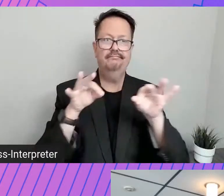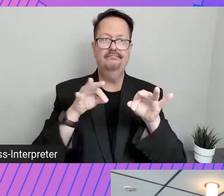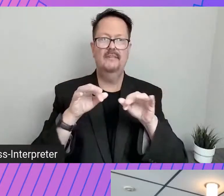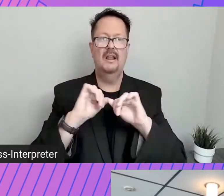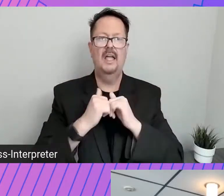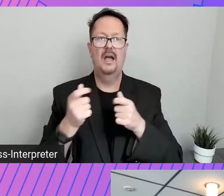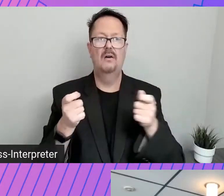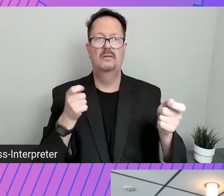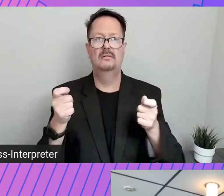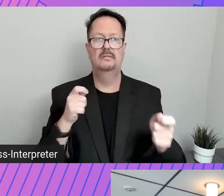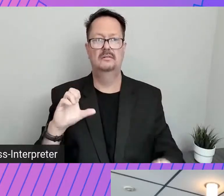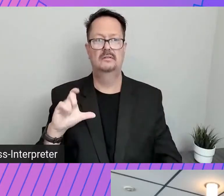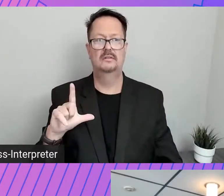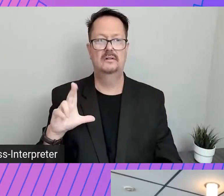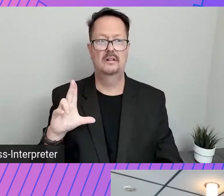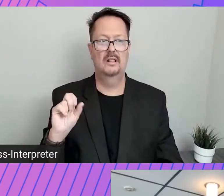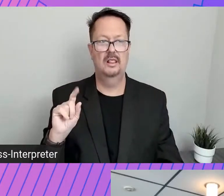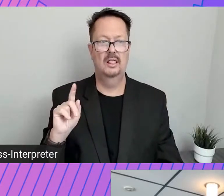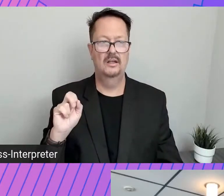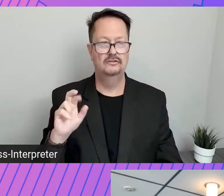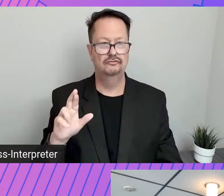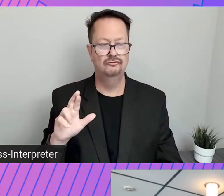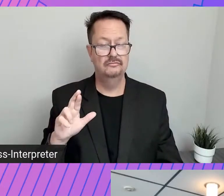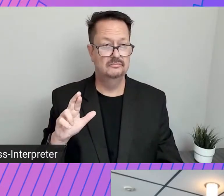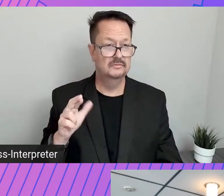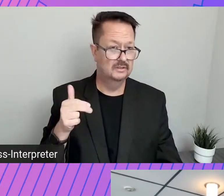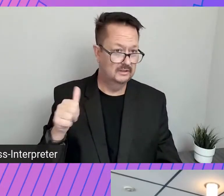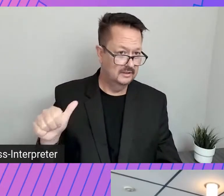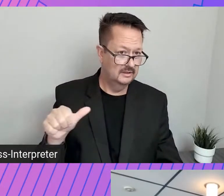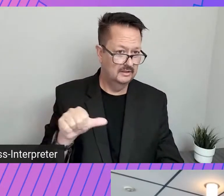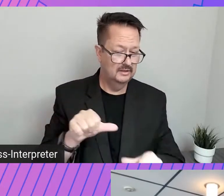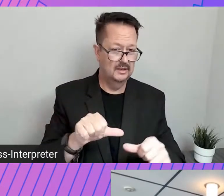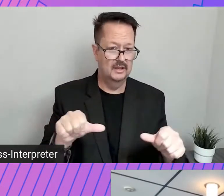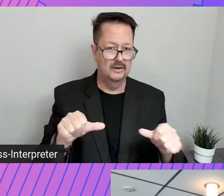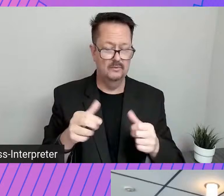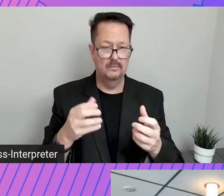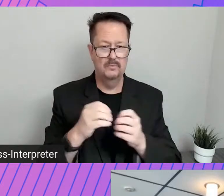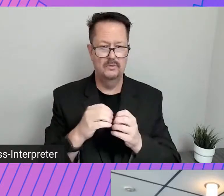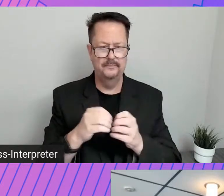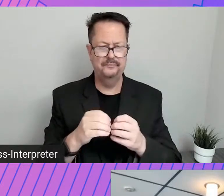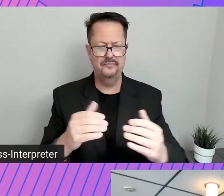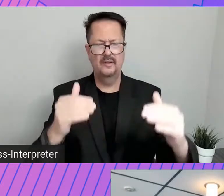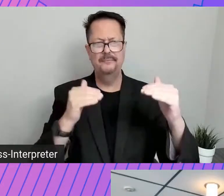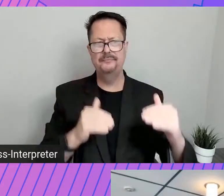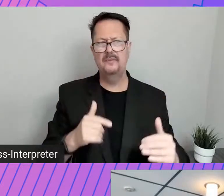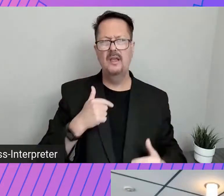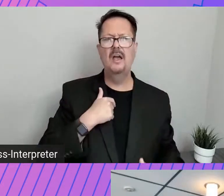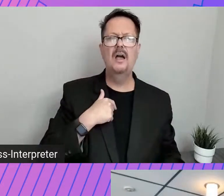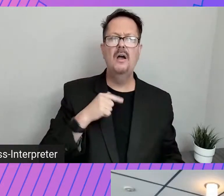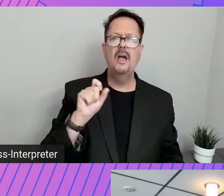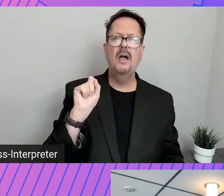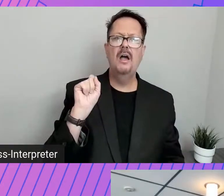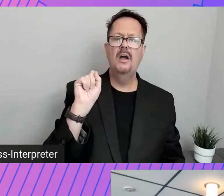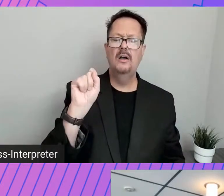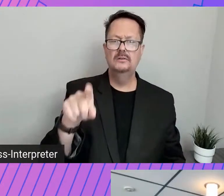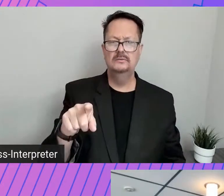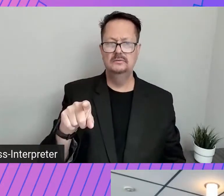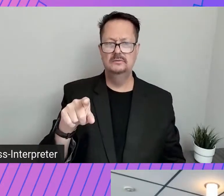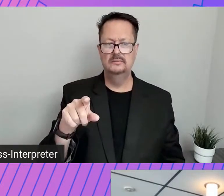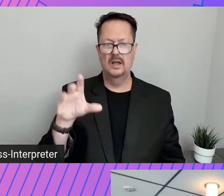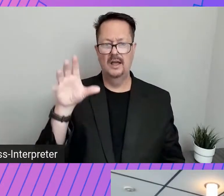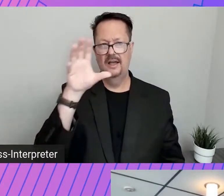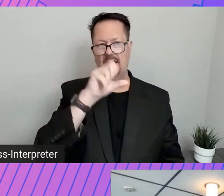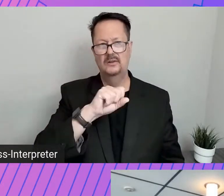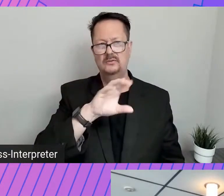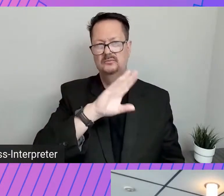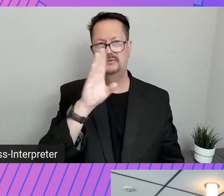but maybe let me pause. Any areas I can go deeper on with that? So the question I'd like to ask you, I assume that you never started at that